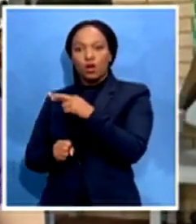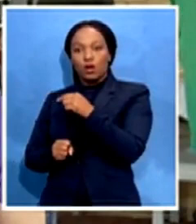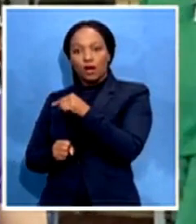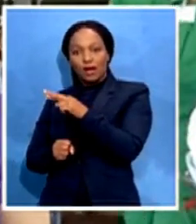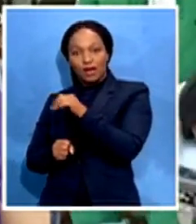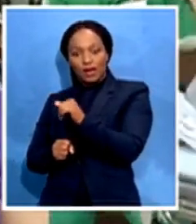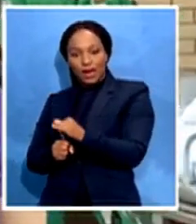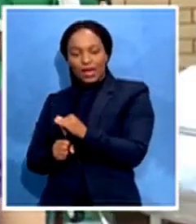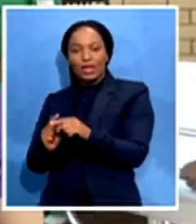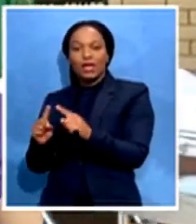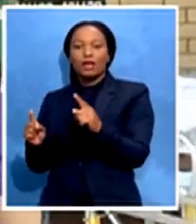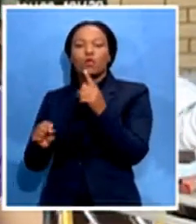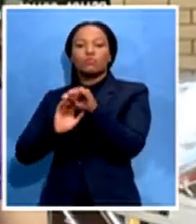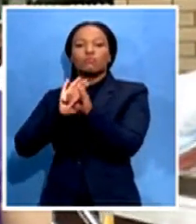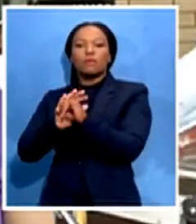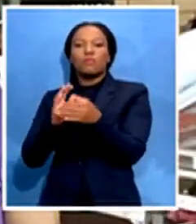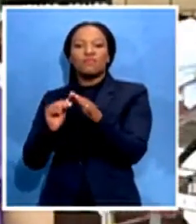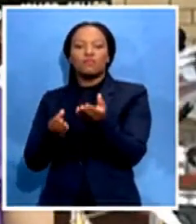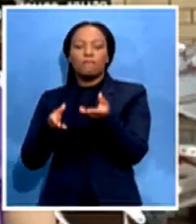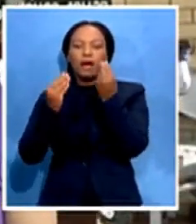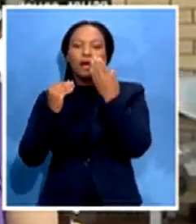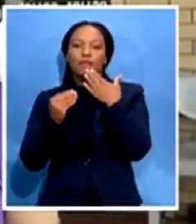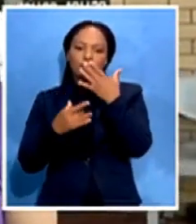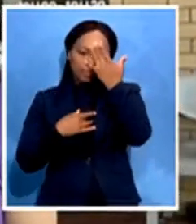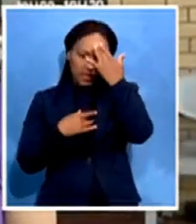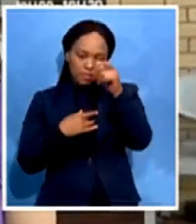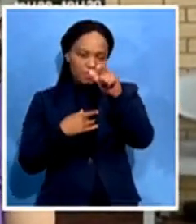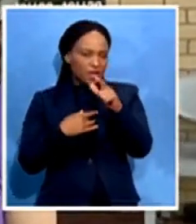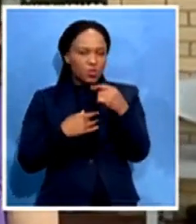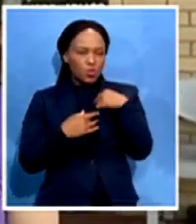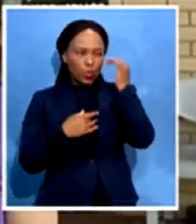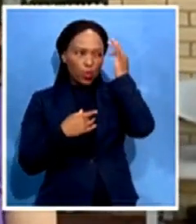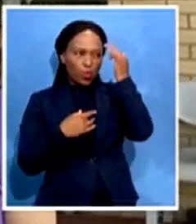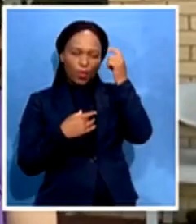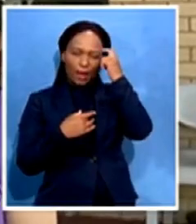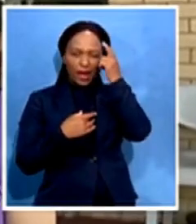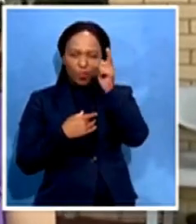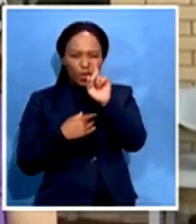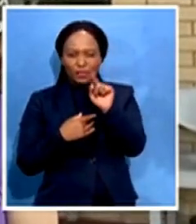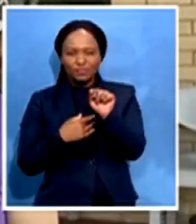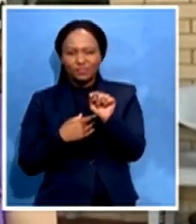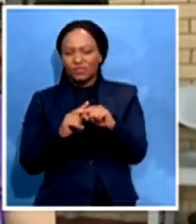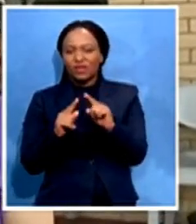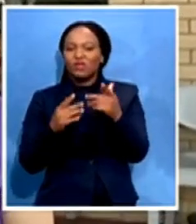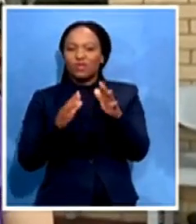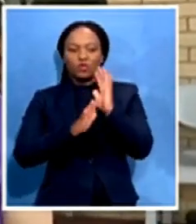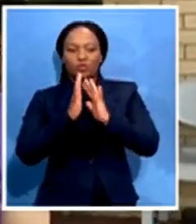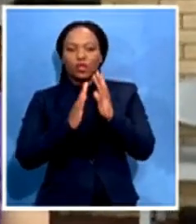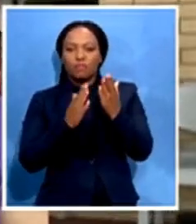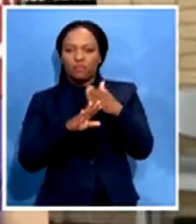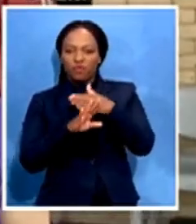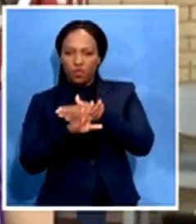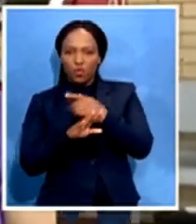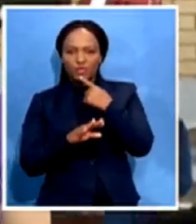first patient. What was going through your mind? You did tell me, that you were on leave. Take us back to that